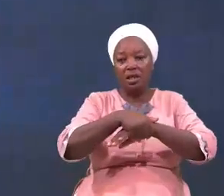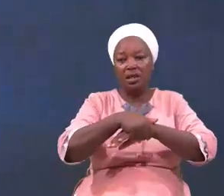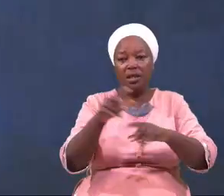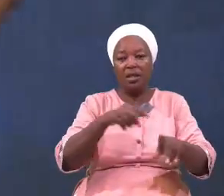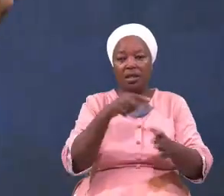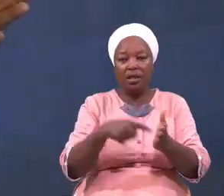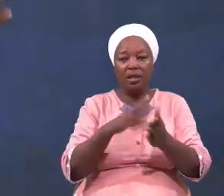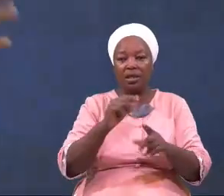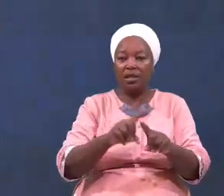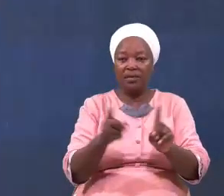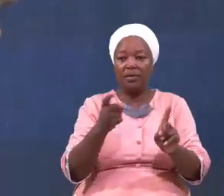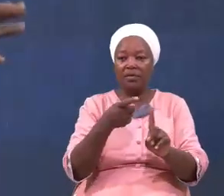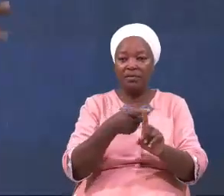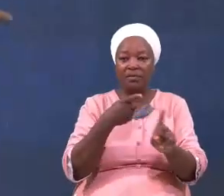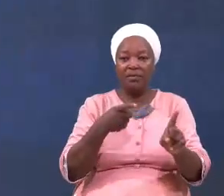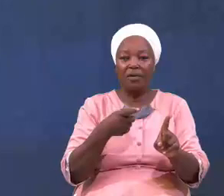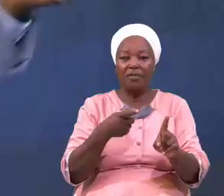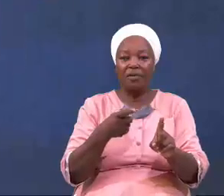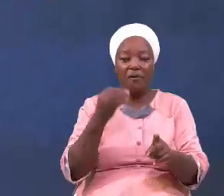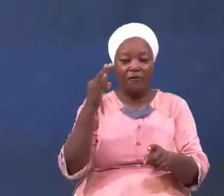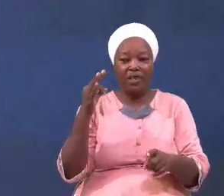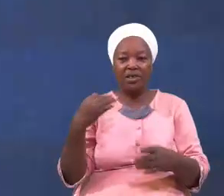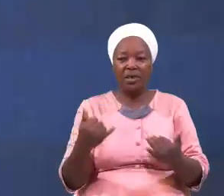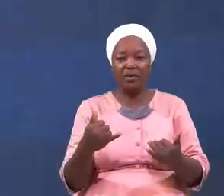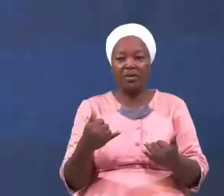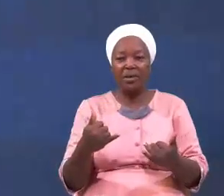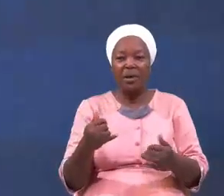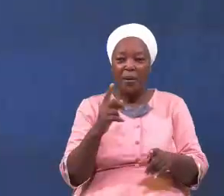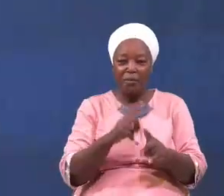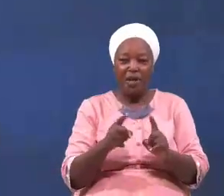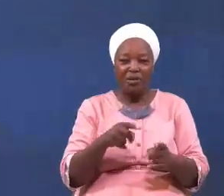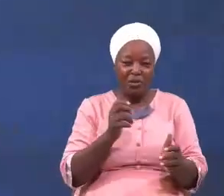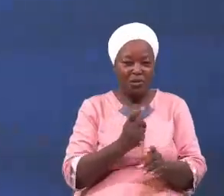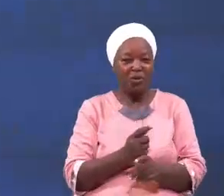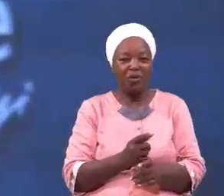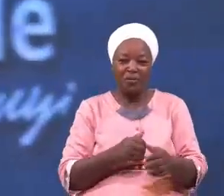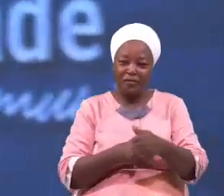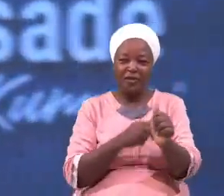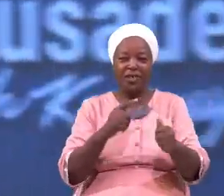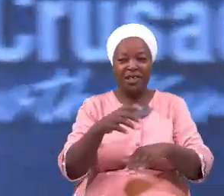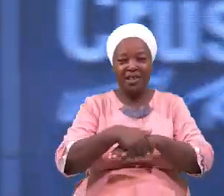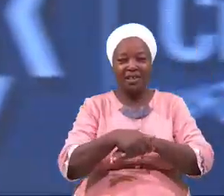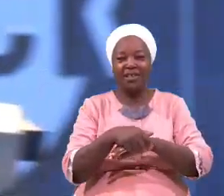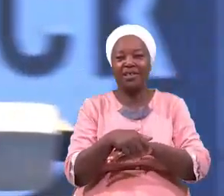different from French La Foi, but you know, just follow the English.